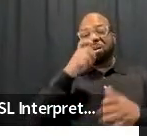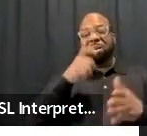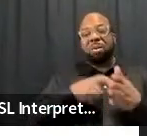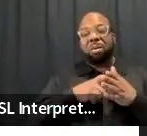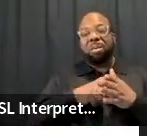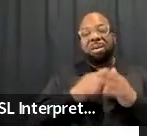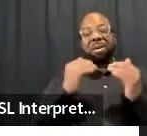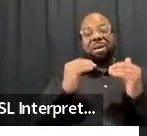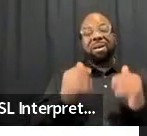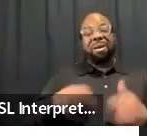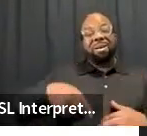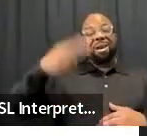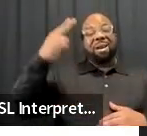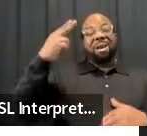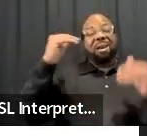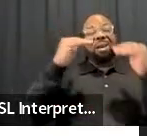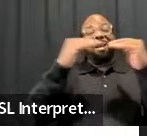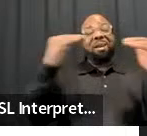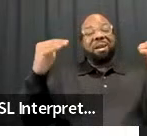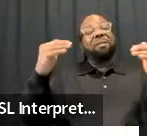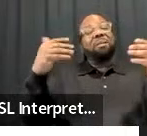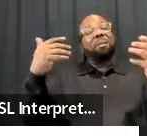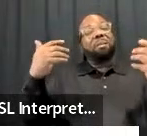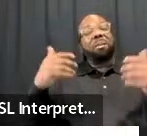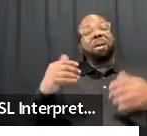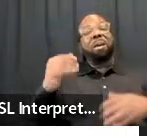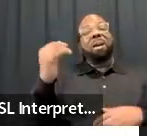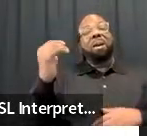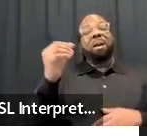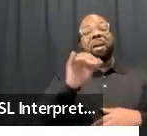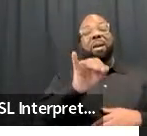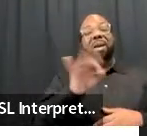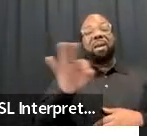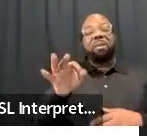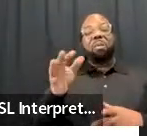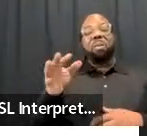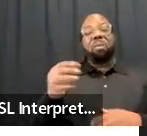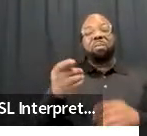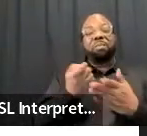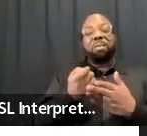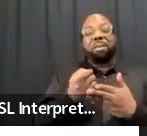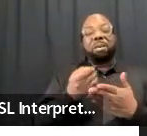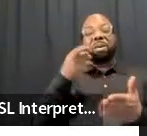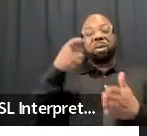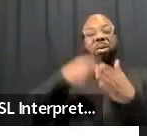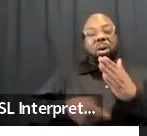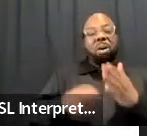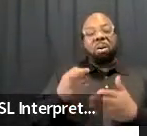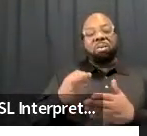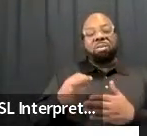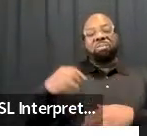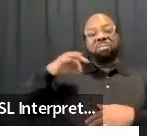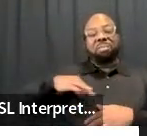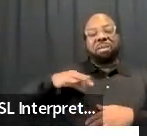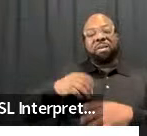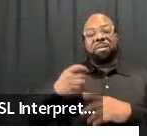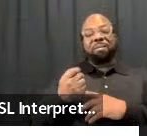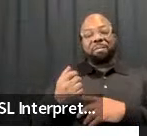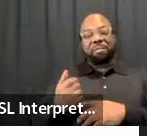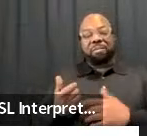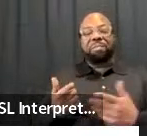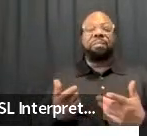bar in order to achieve that and get that floor area deducted going forward. Thank you very much for the question. It's an excellent one, and